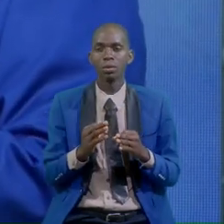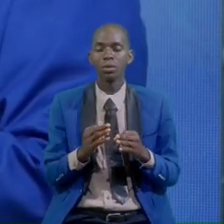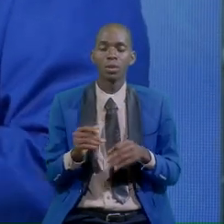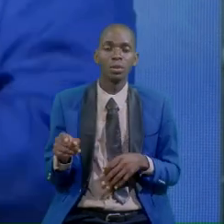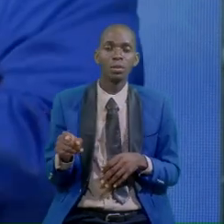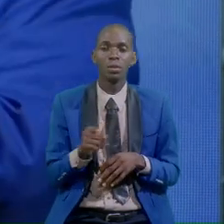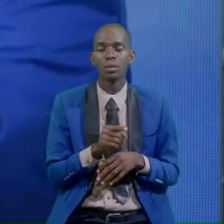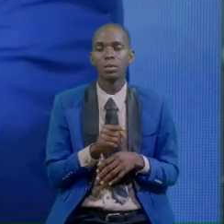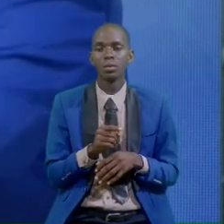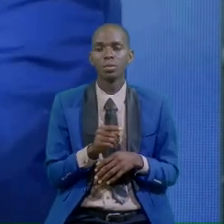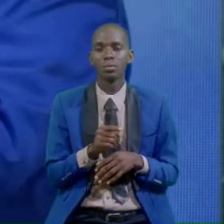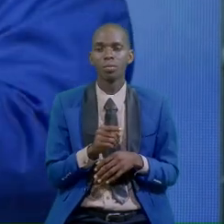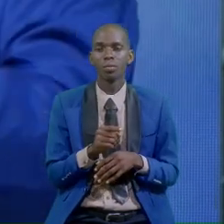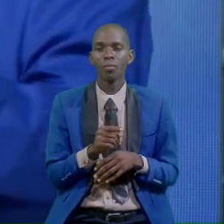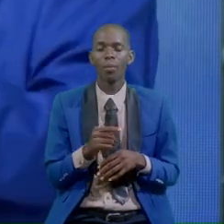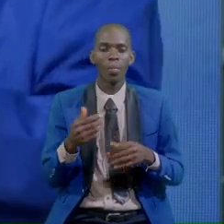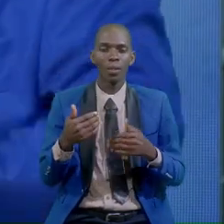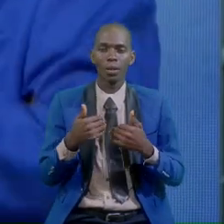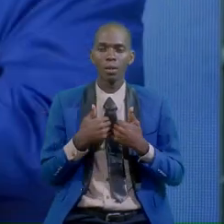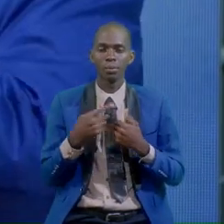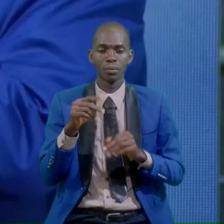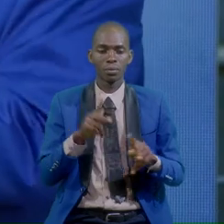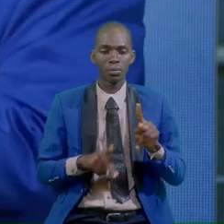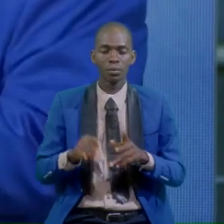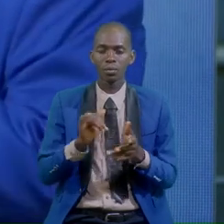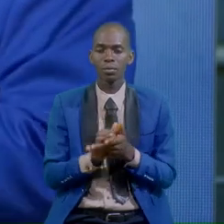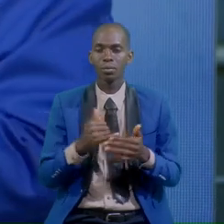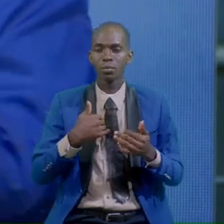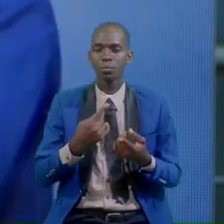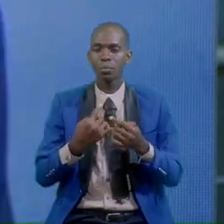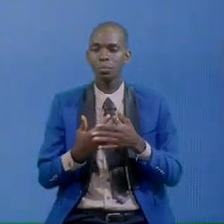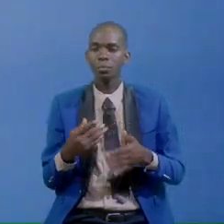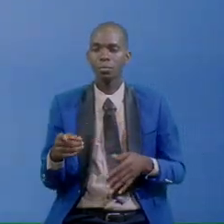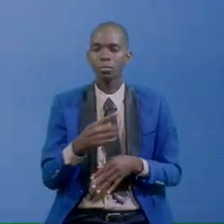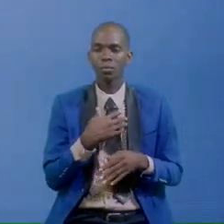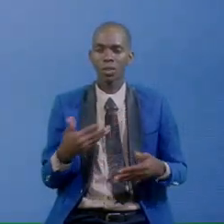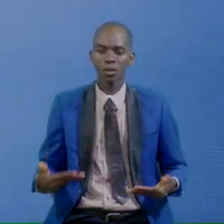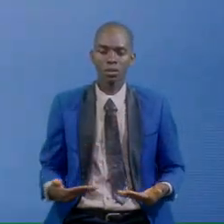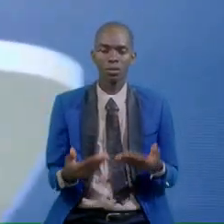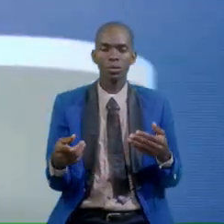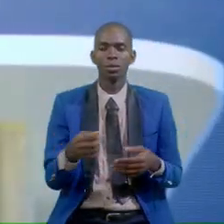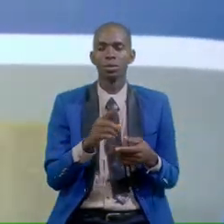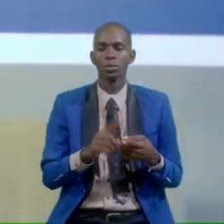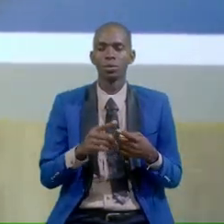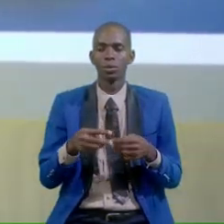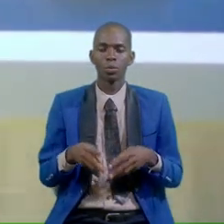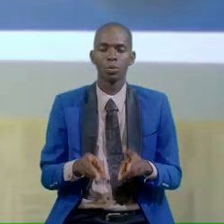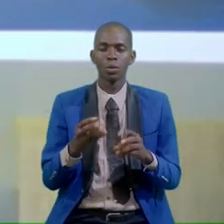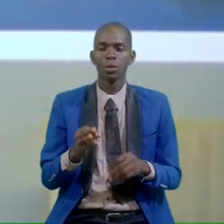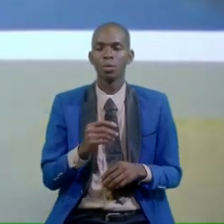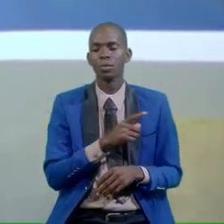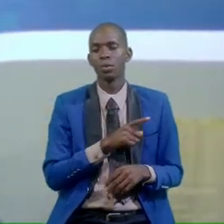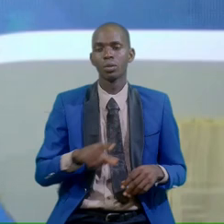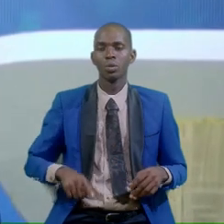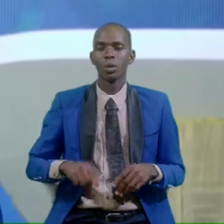word, and they had people that had come before and introduced them to the way of the Lord, but they